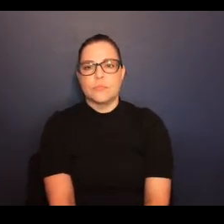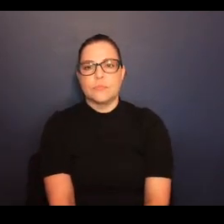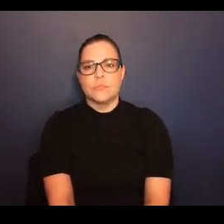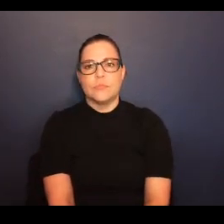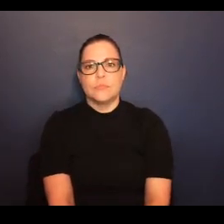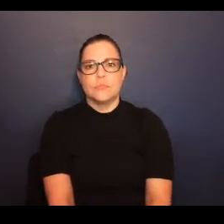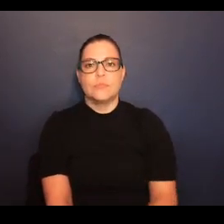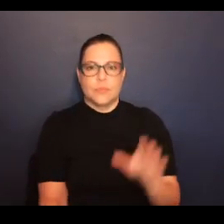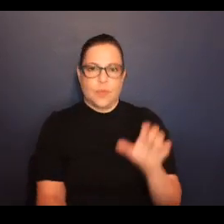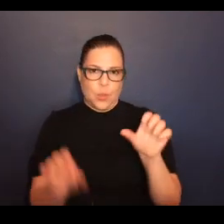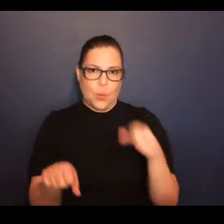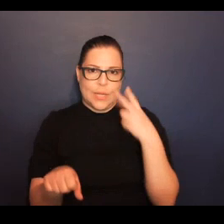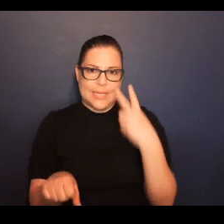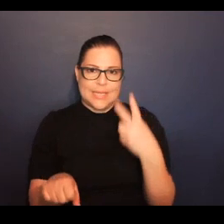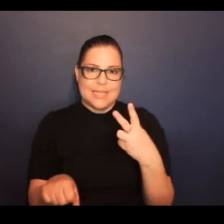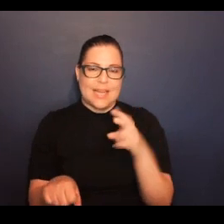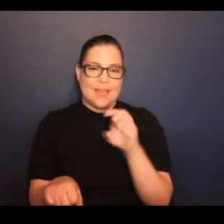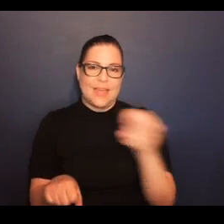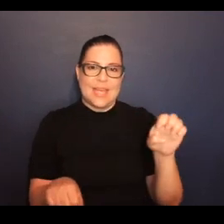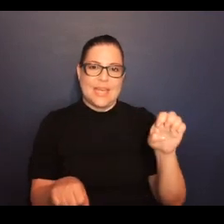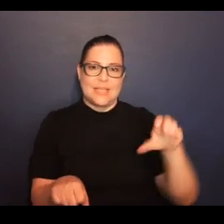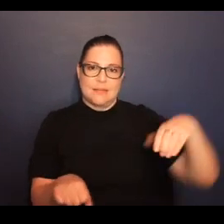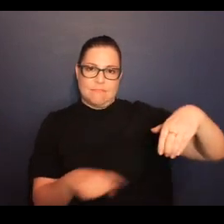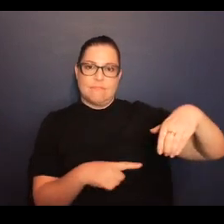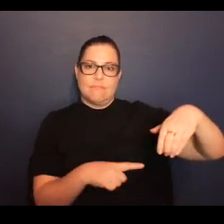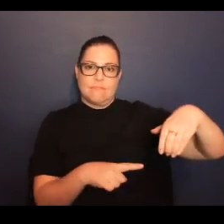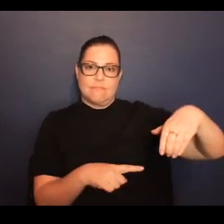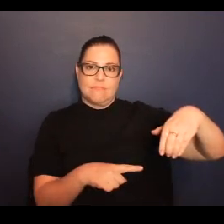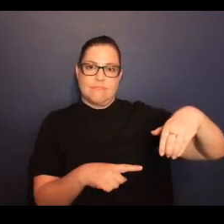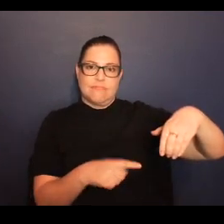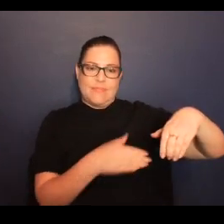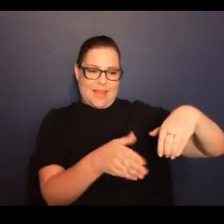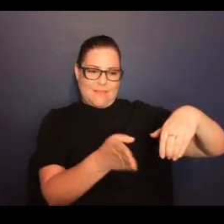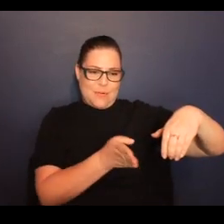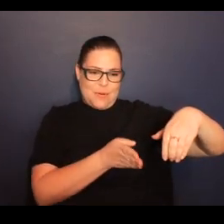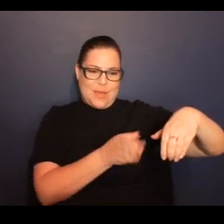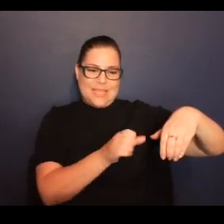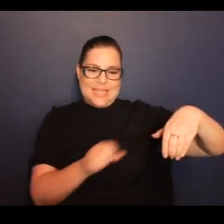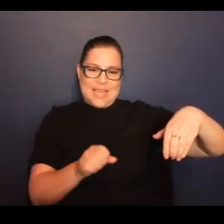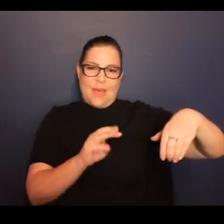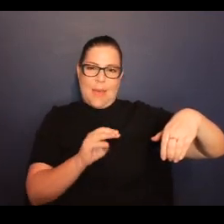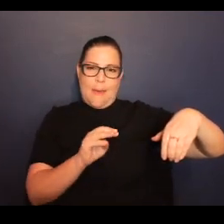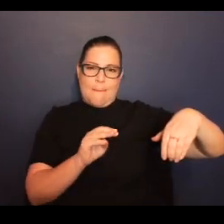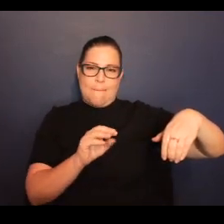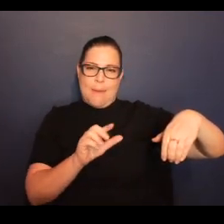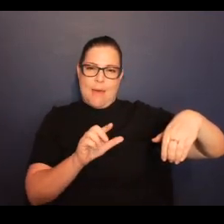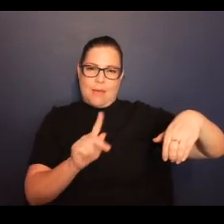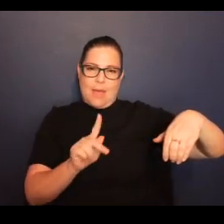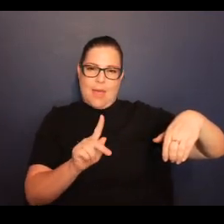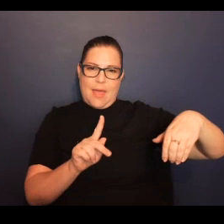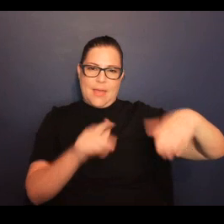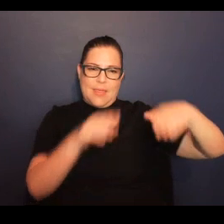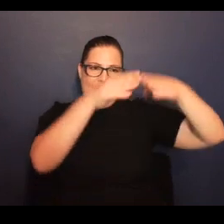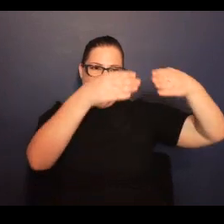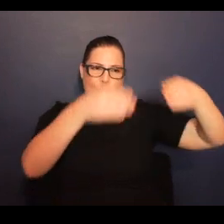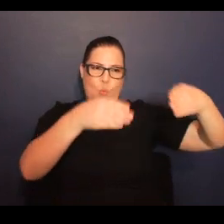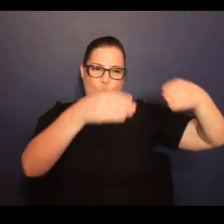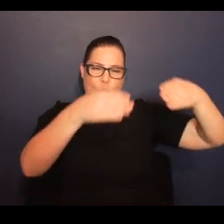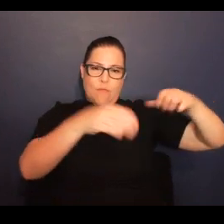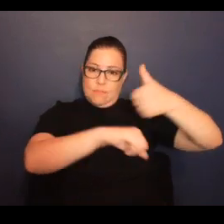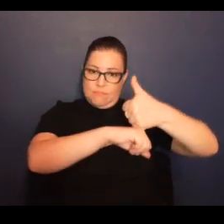So here you can see the east building looking south from MLK Jr. Boulevard. The roof slab is constructed.